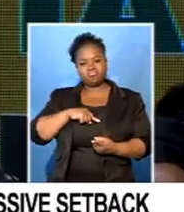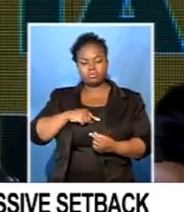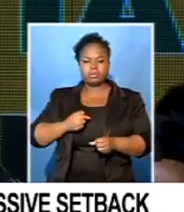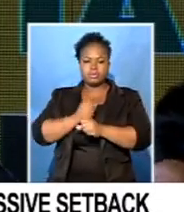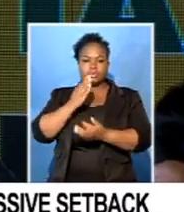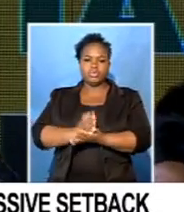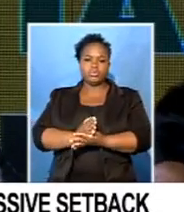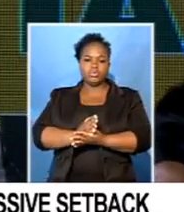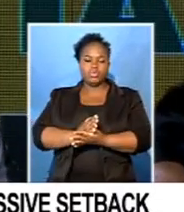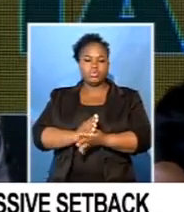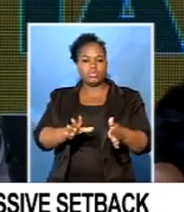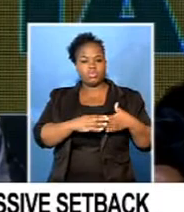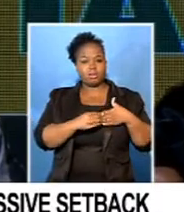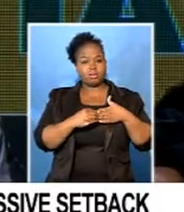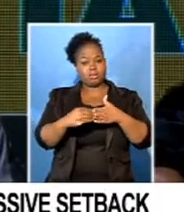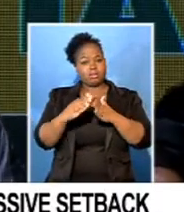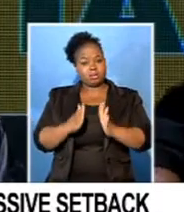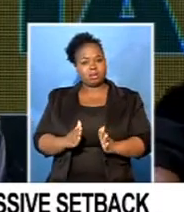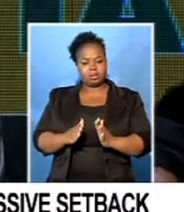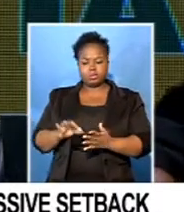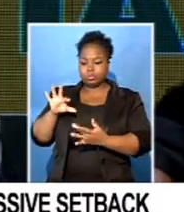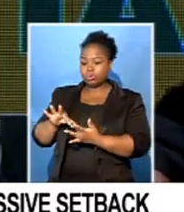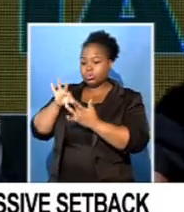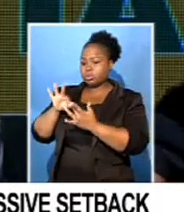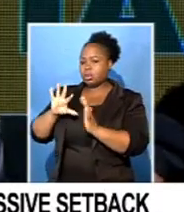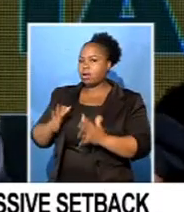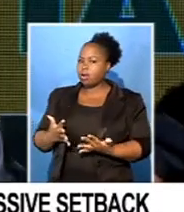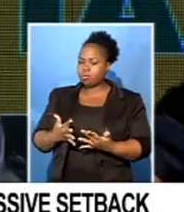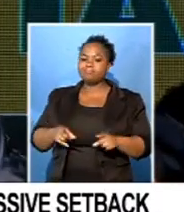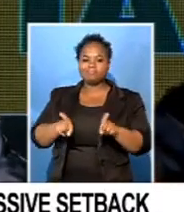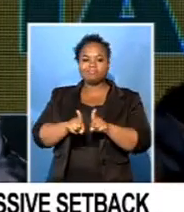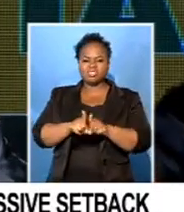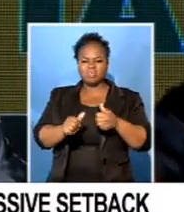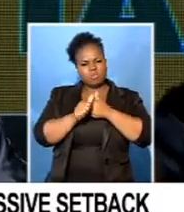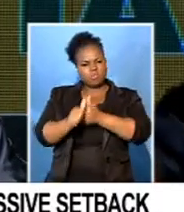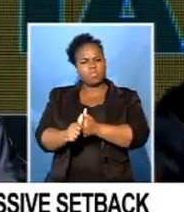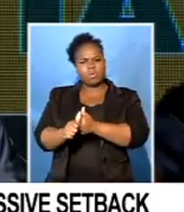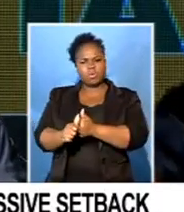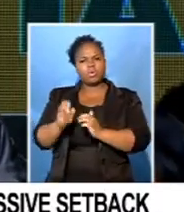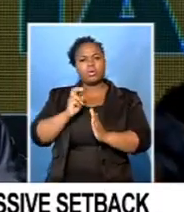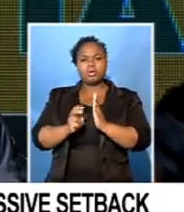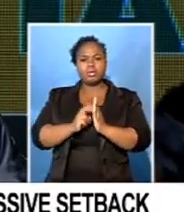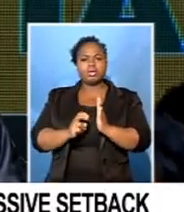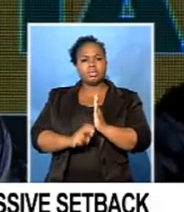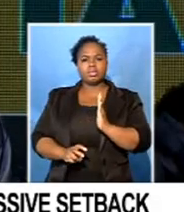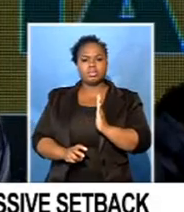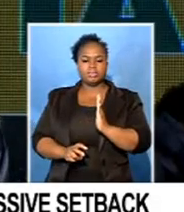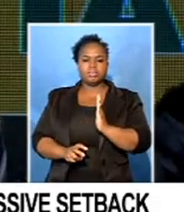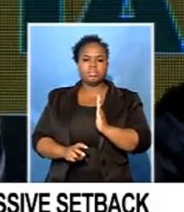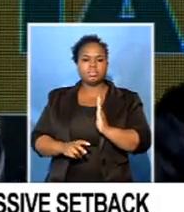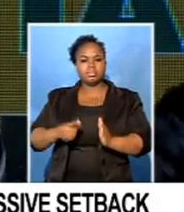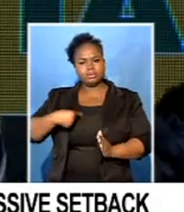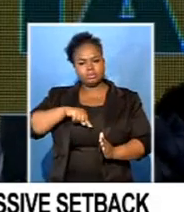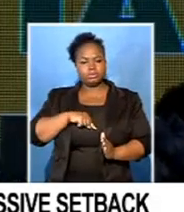leaders are selected in line with the requirements outlined in